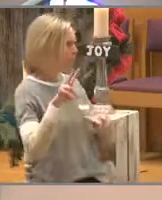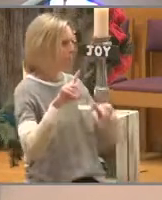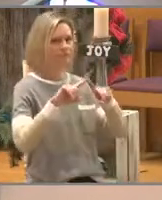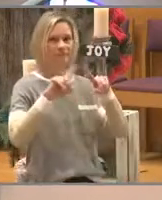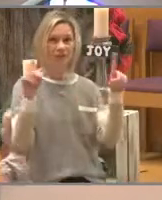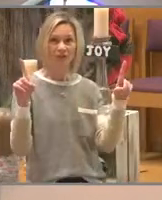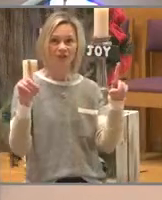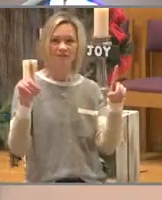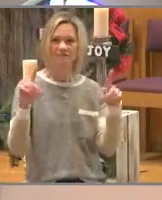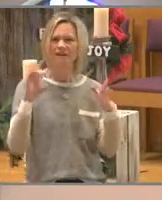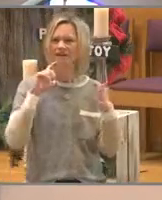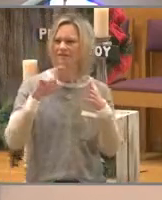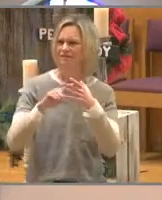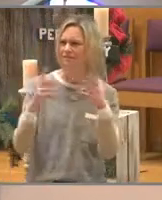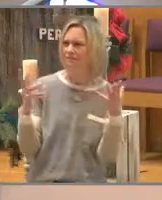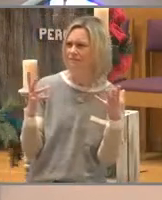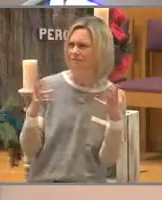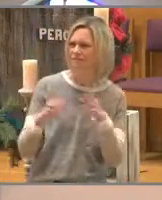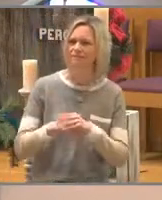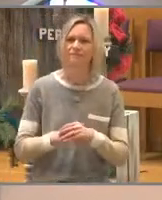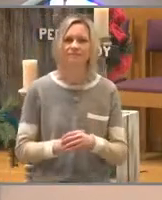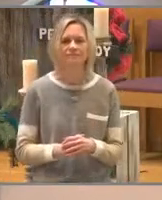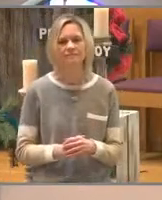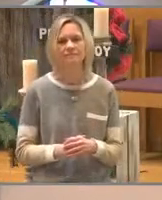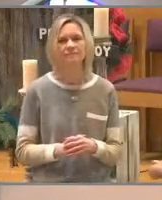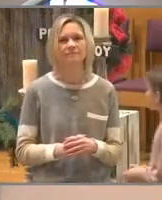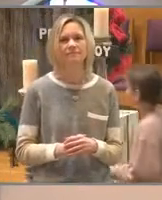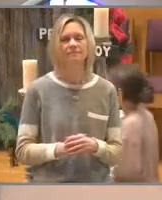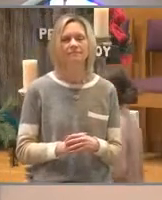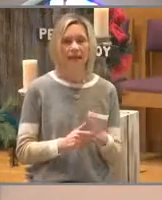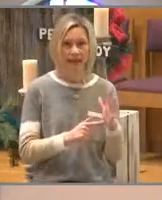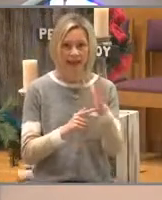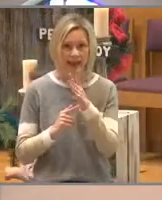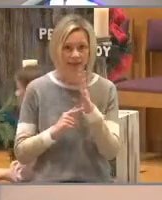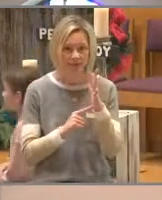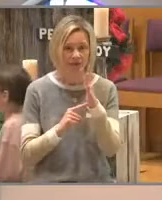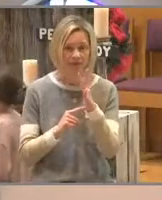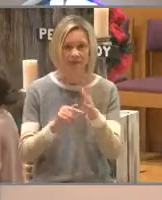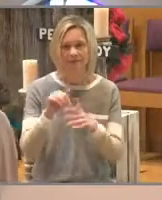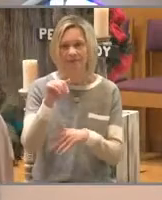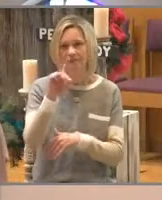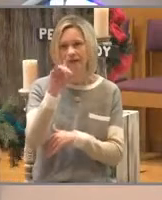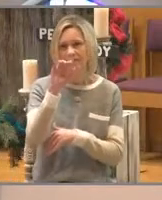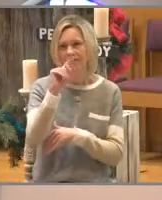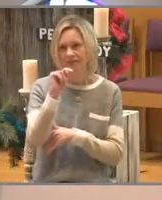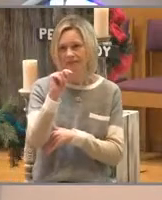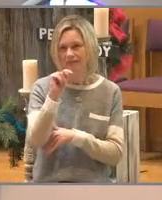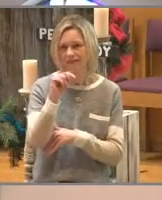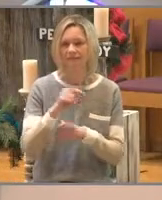Noticing what? What do we notice? The candles, yes, our Advent wreath. Freya?